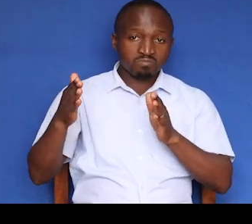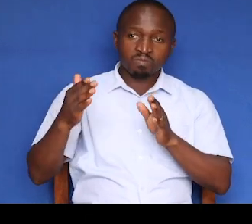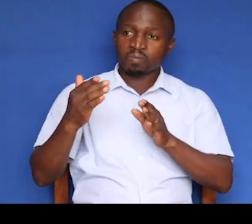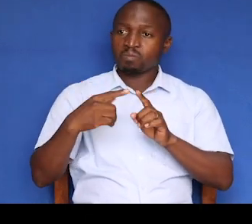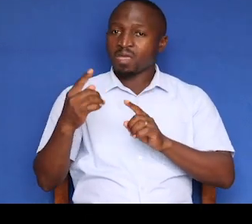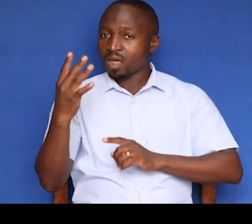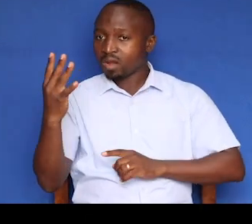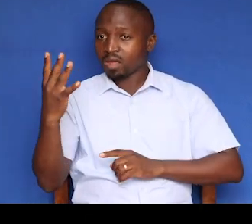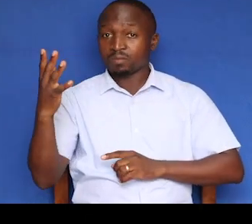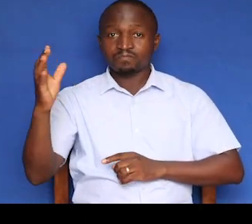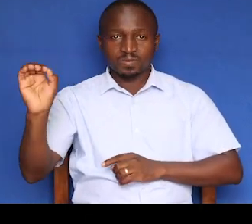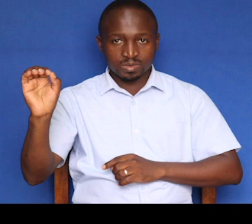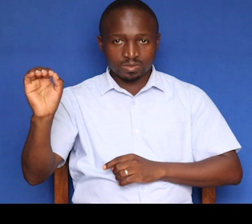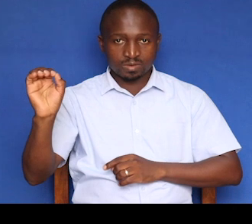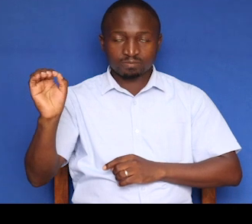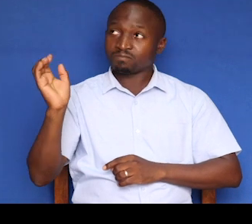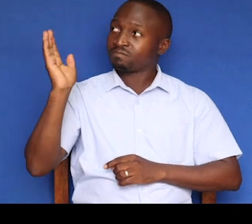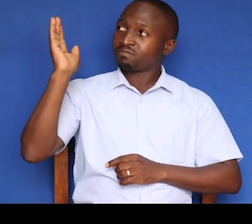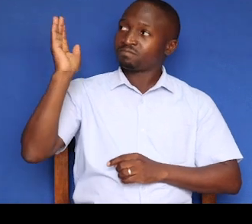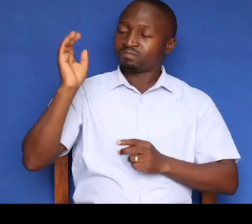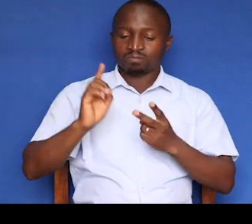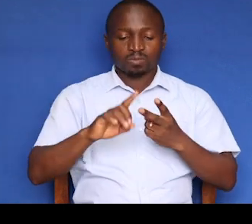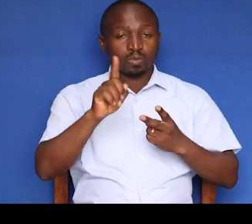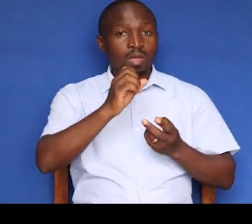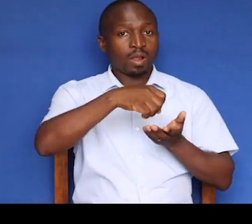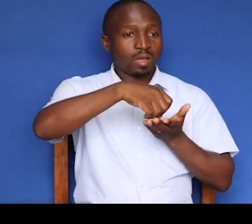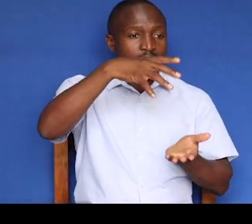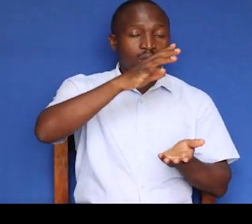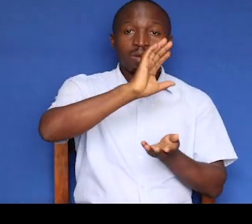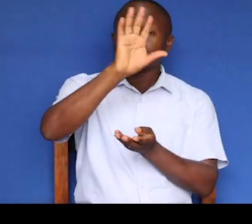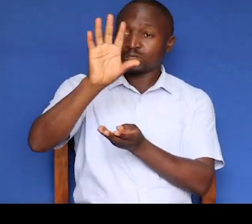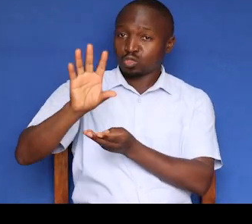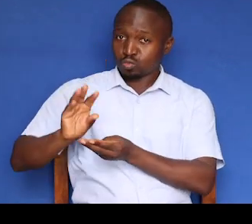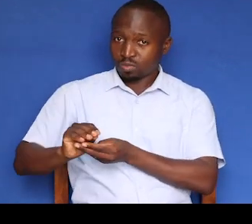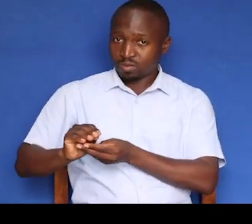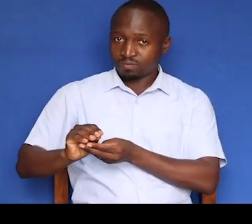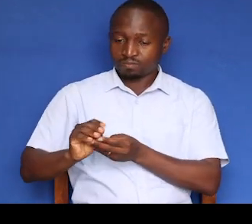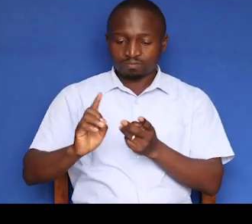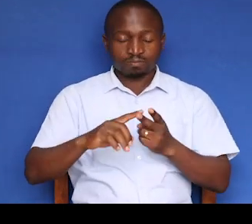to 450. We have total cost,